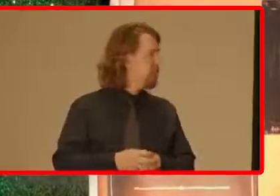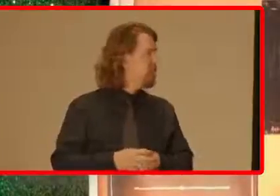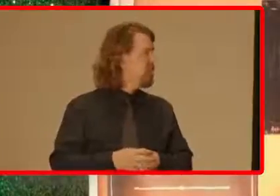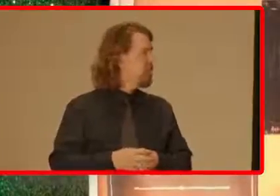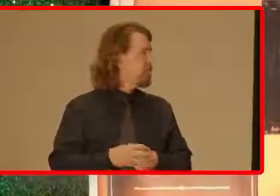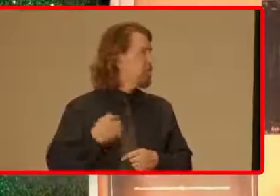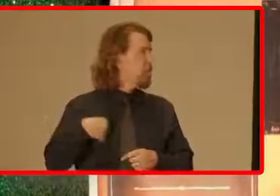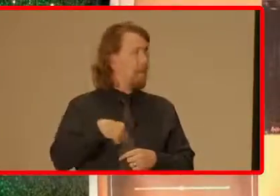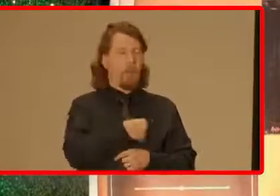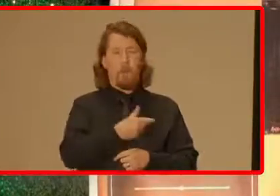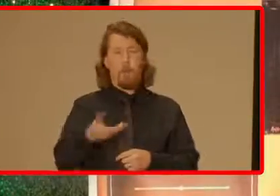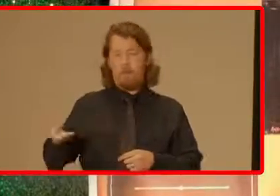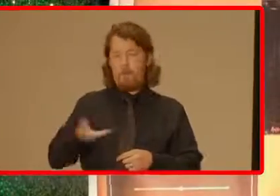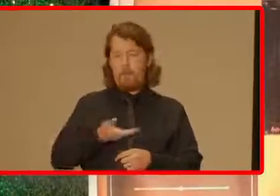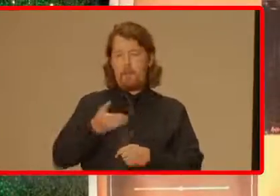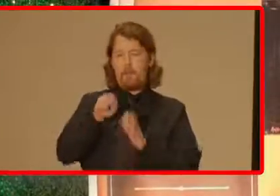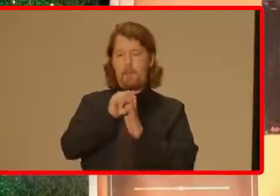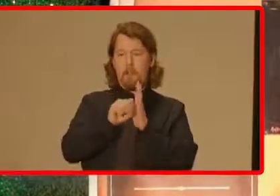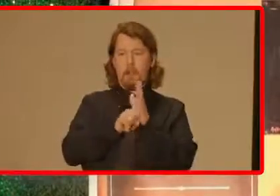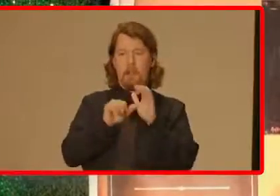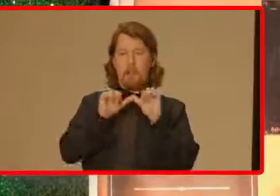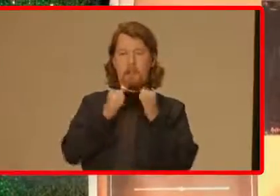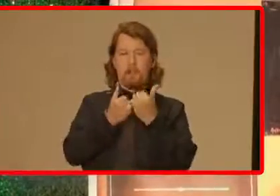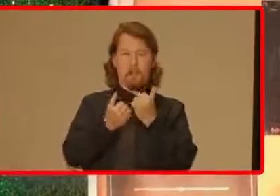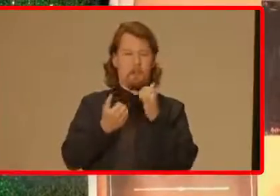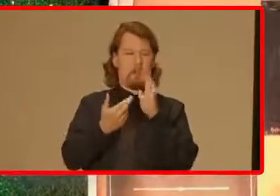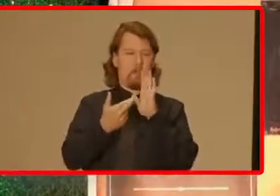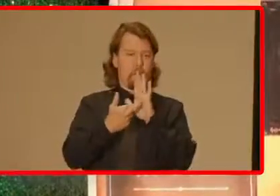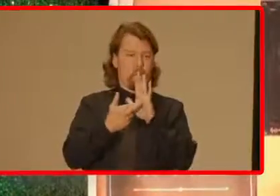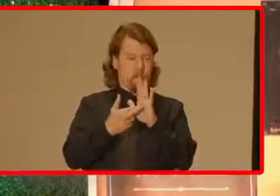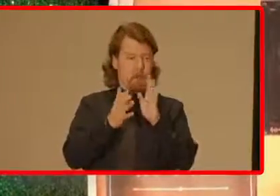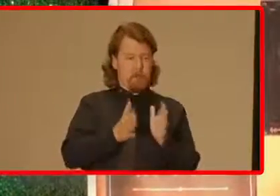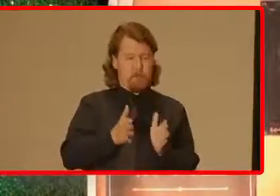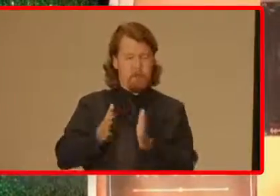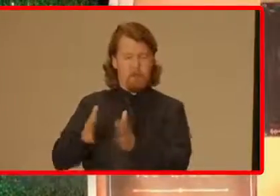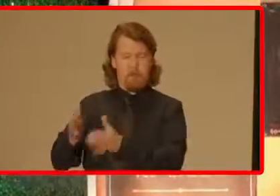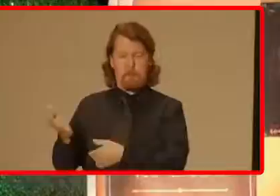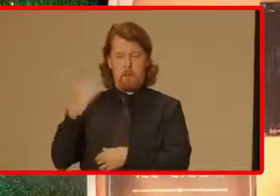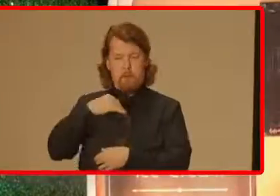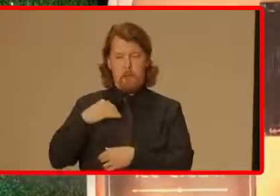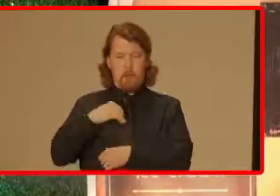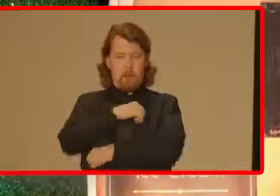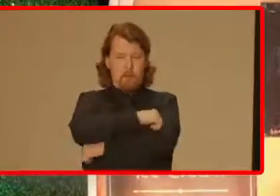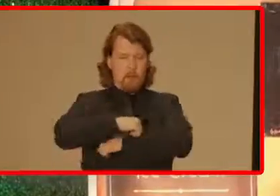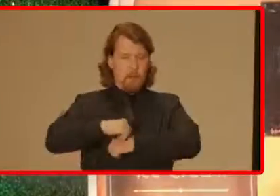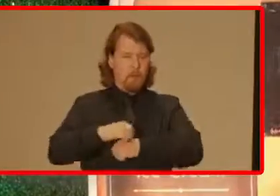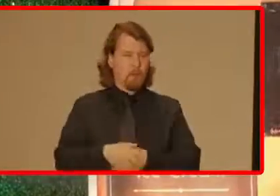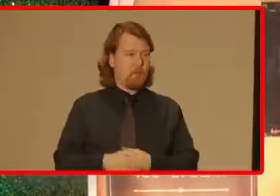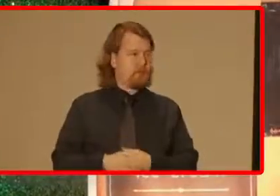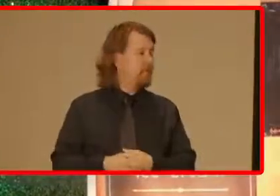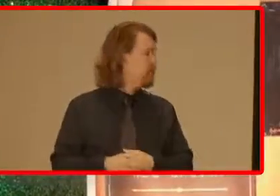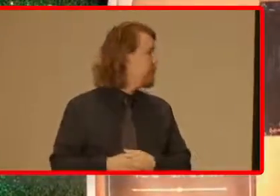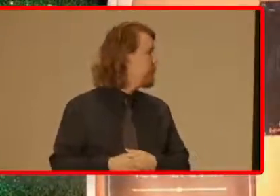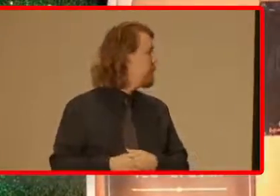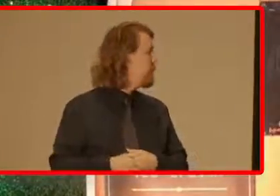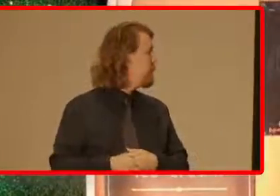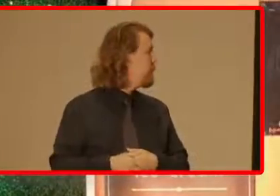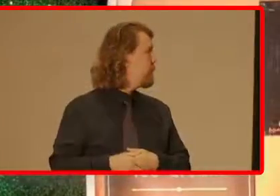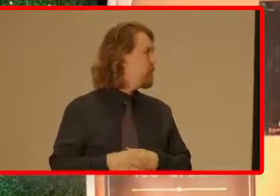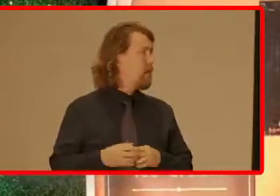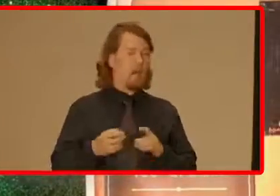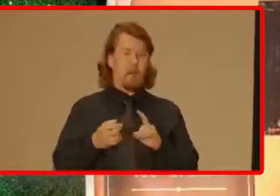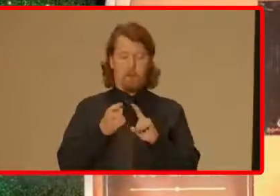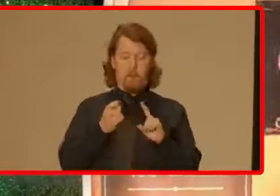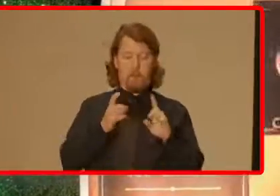We've invited the state agency representatives to come up to the stage from the Department of Ed.